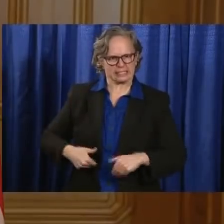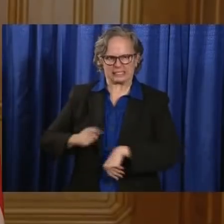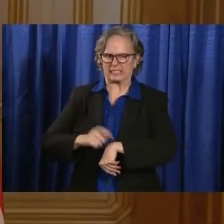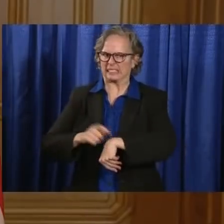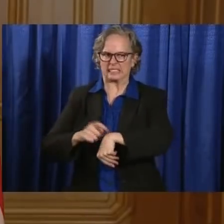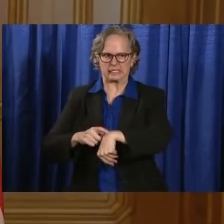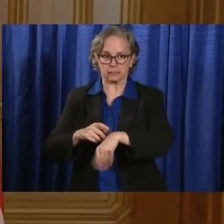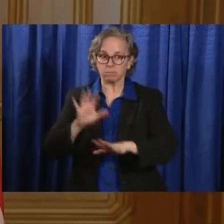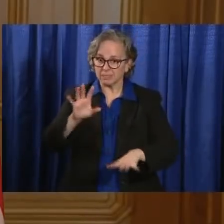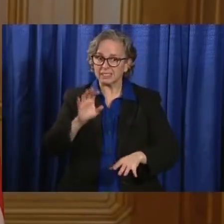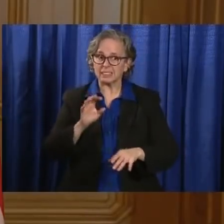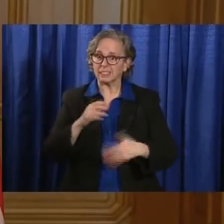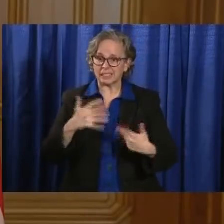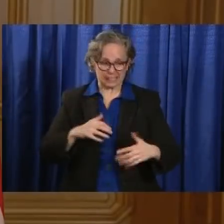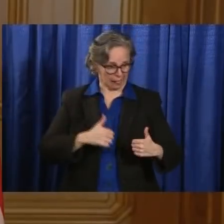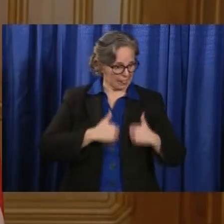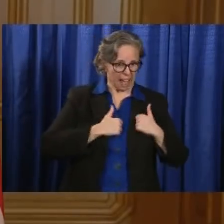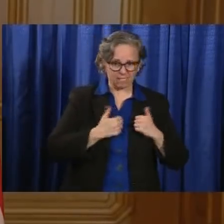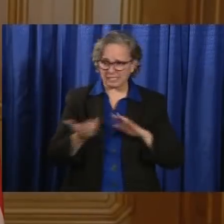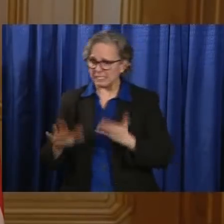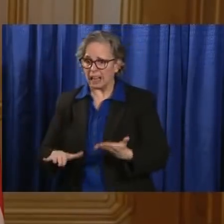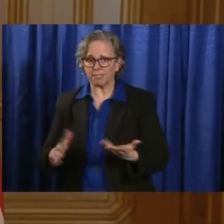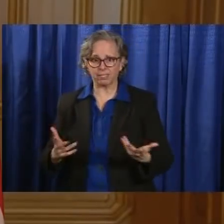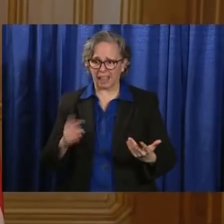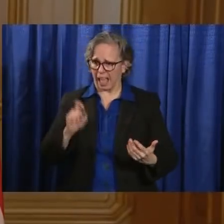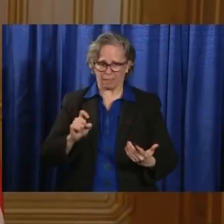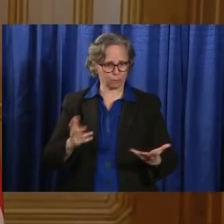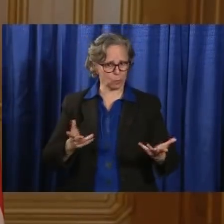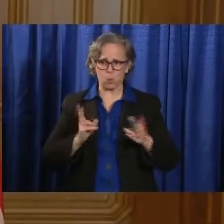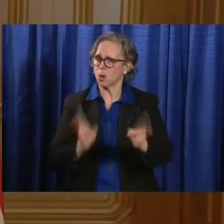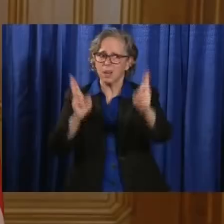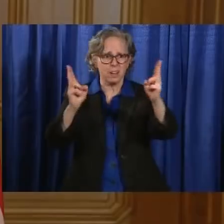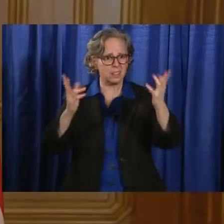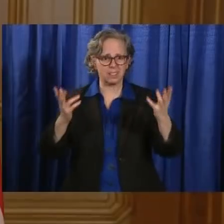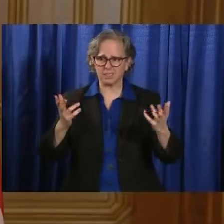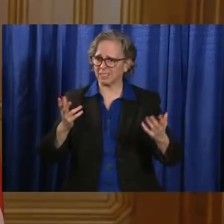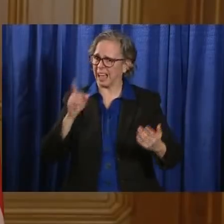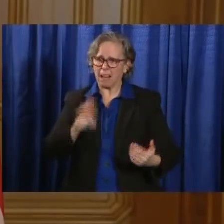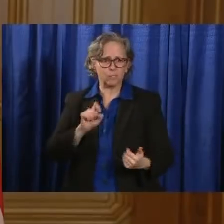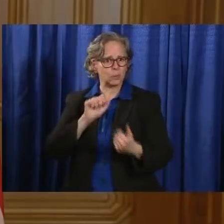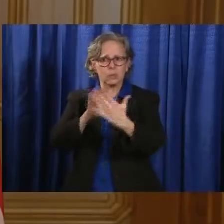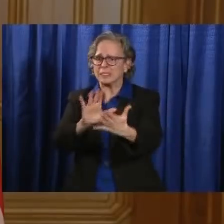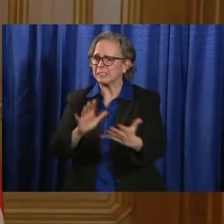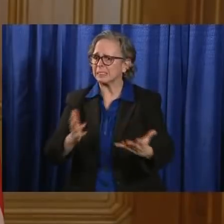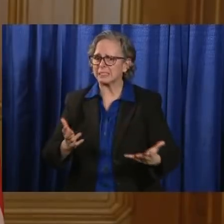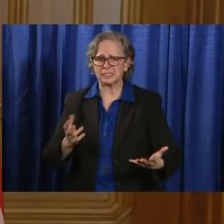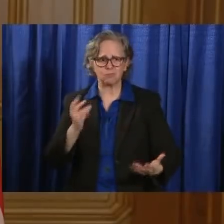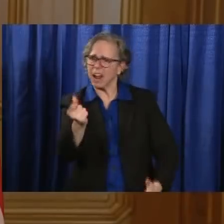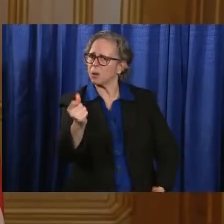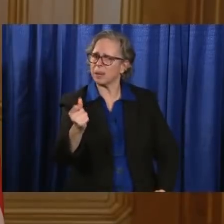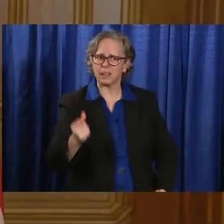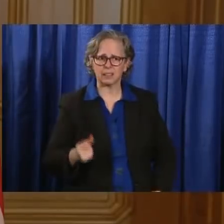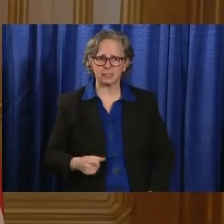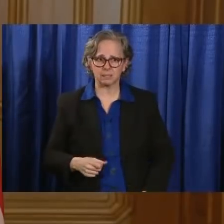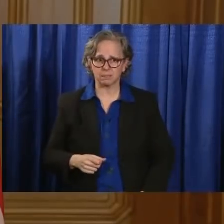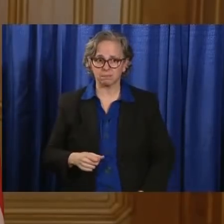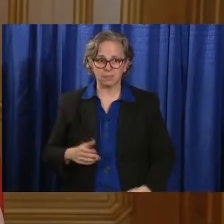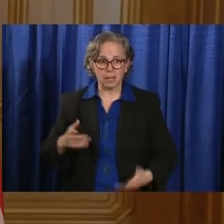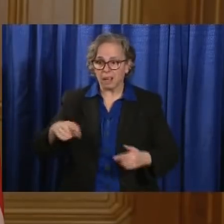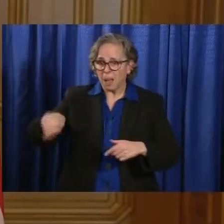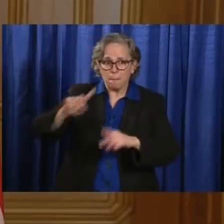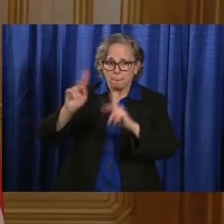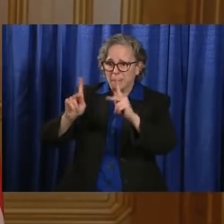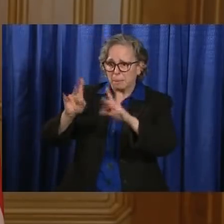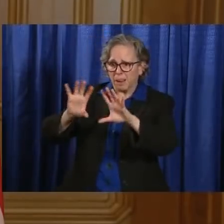life and death for the people who are out there who we rely on every single day. We understand how important